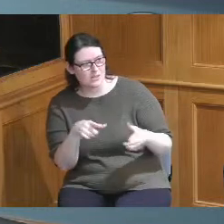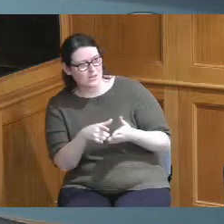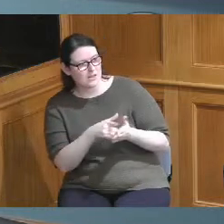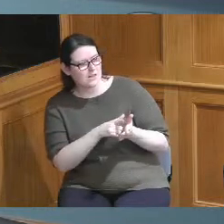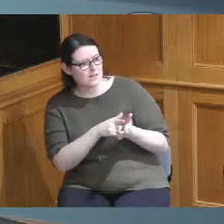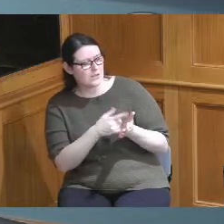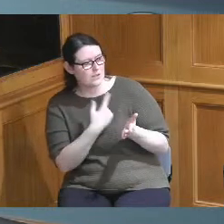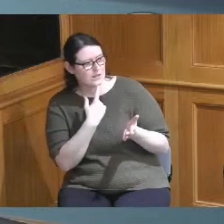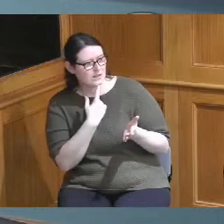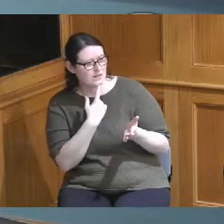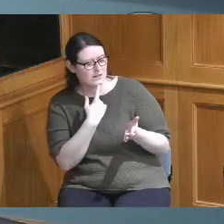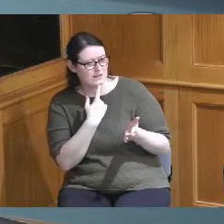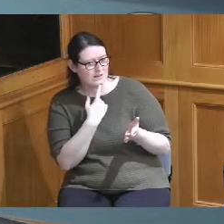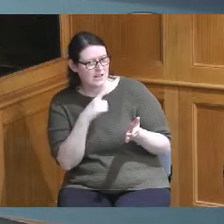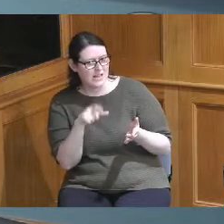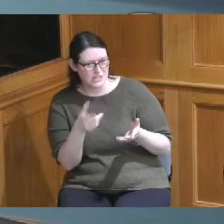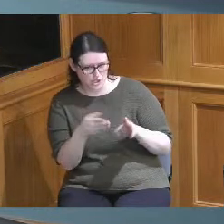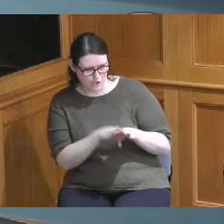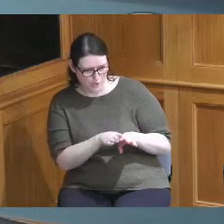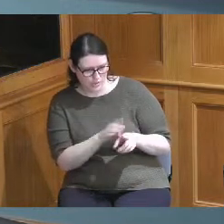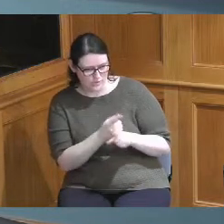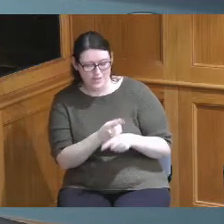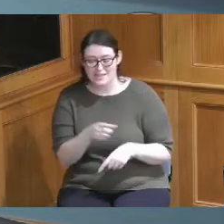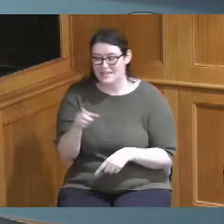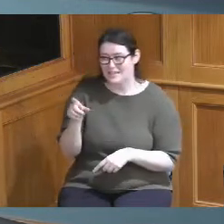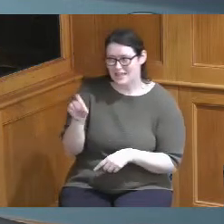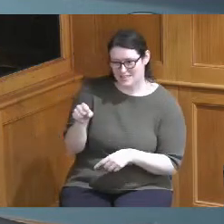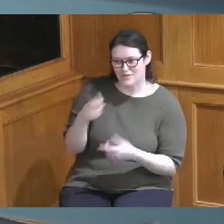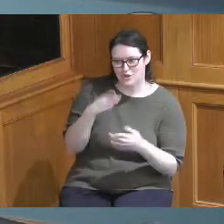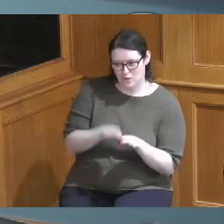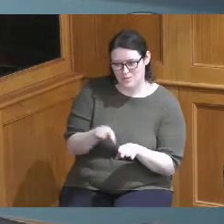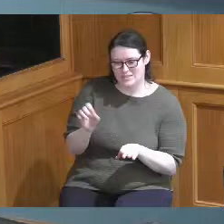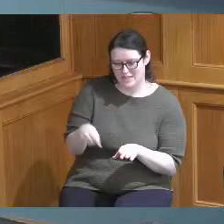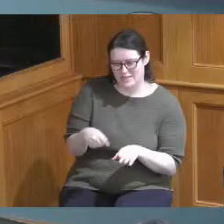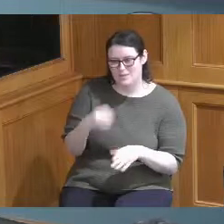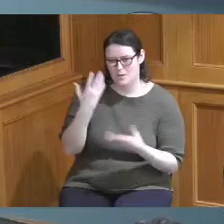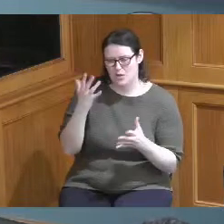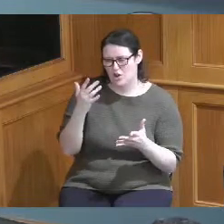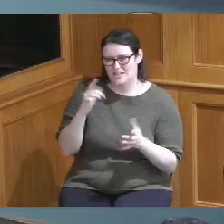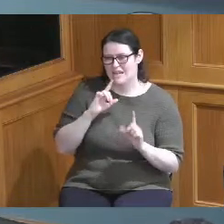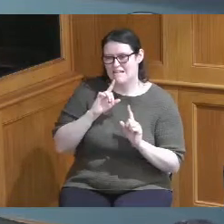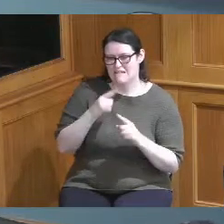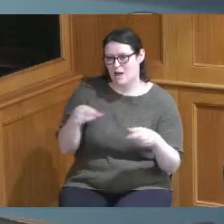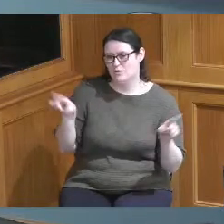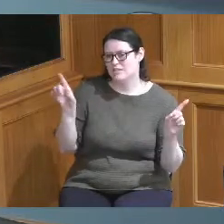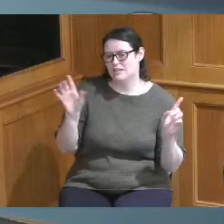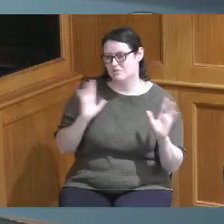I don't have to. I have to make one to close it. Got it. Okay. Announce it. Sorry.